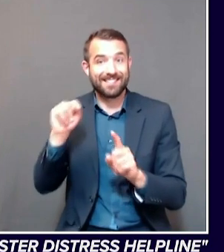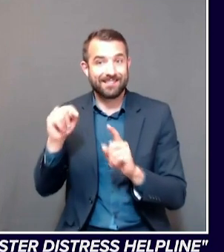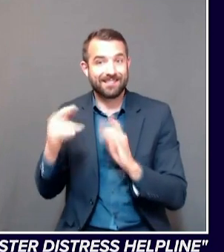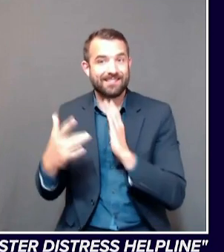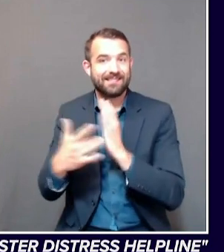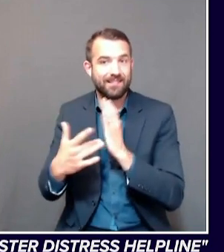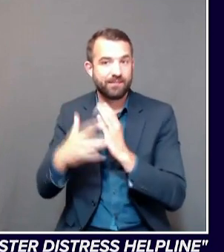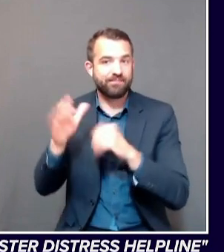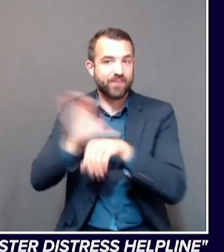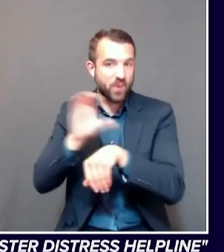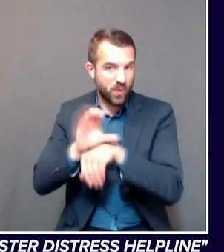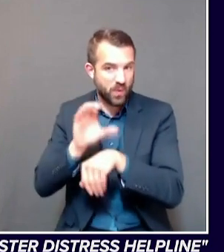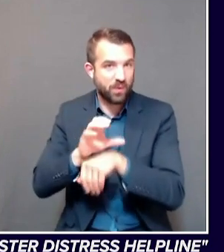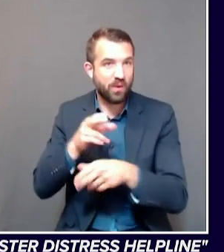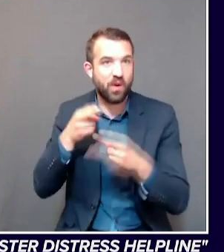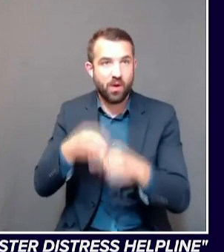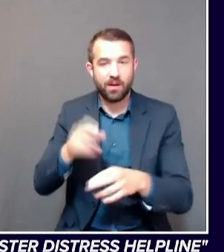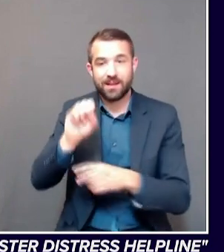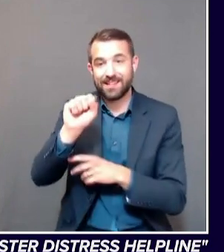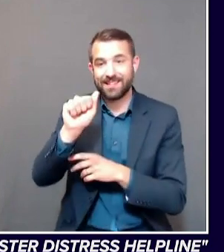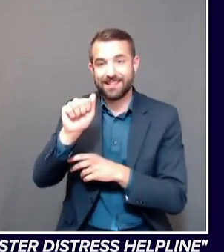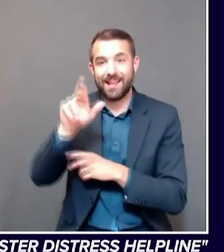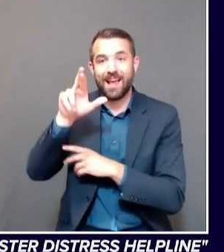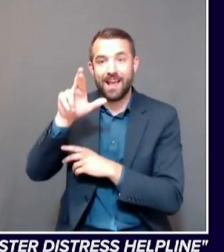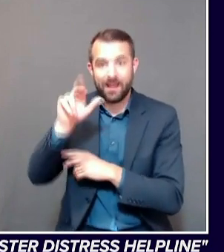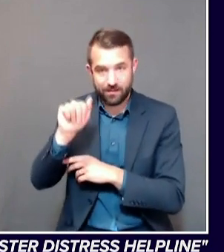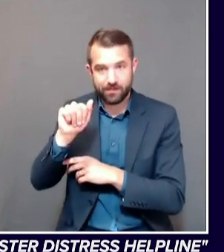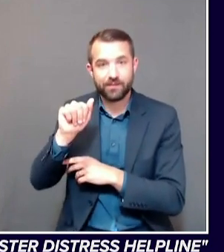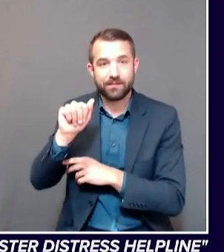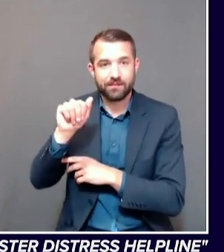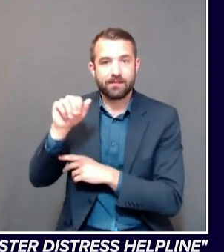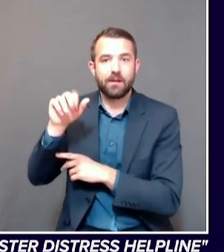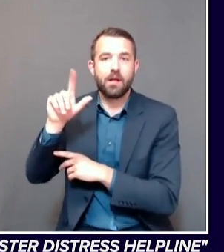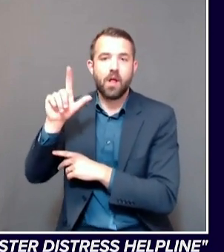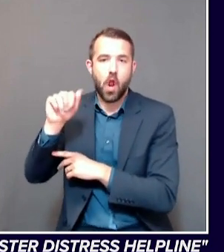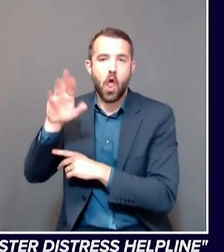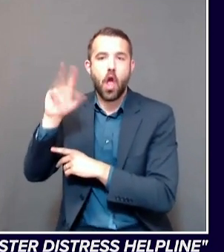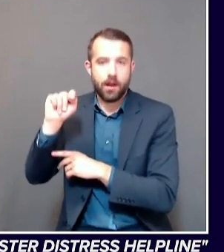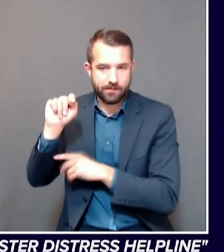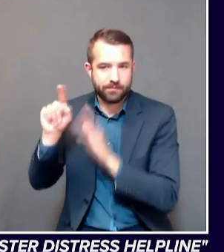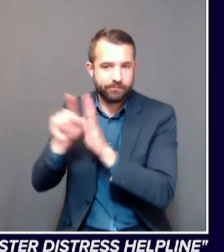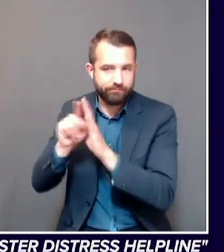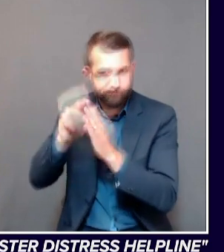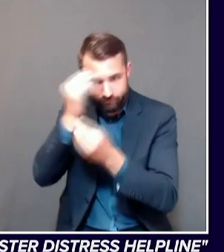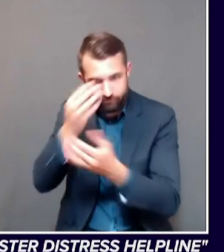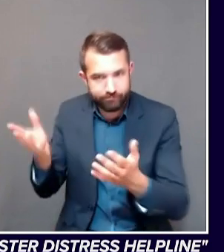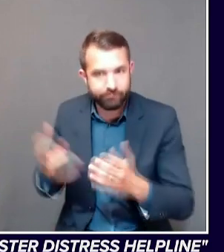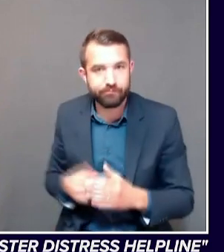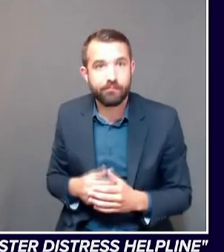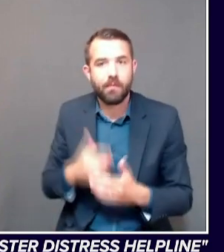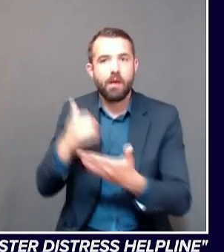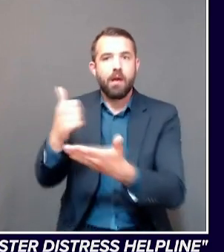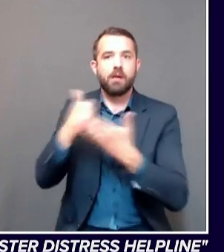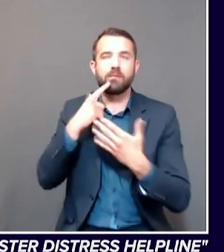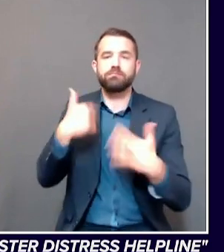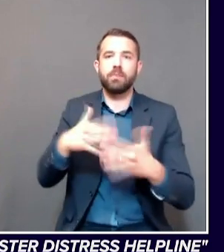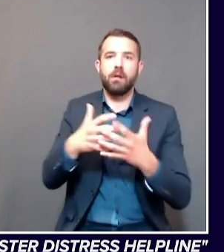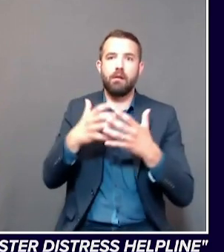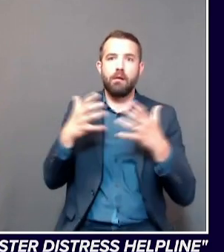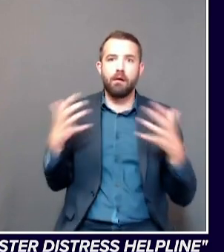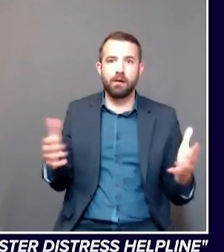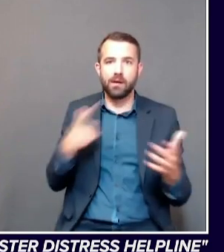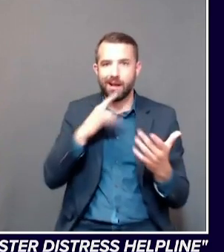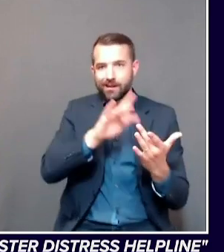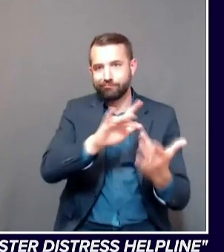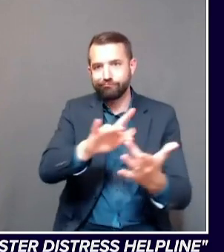to enroll individuals and keep tabs with them in a way that works for them, whether it's by phone, by text message, online, by